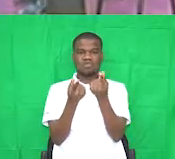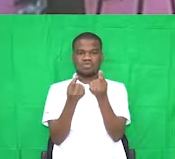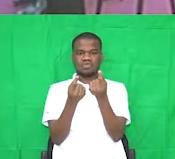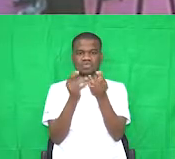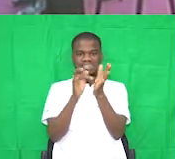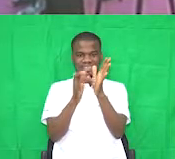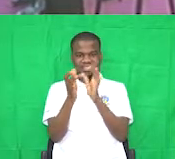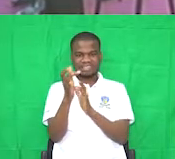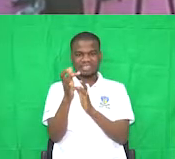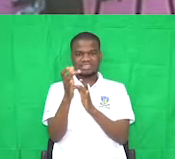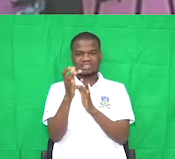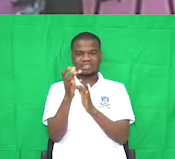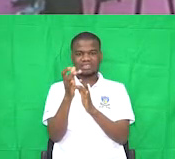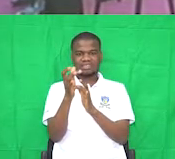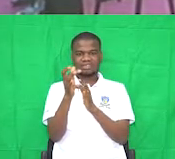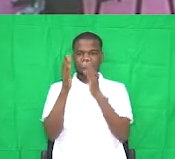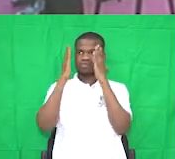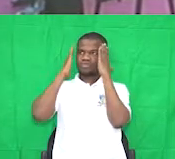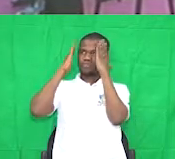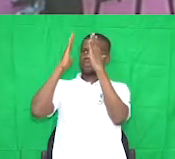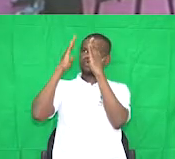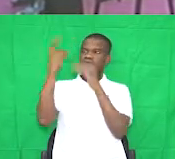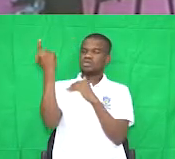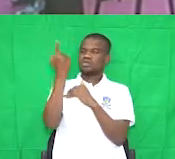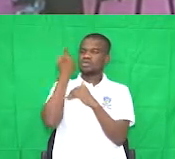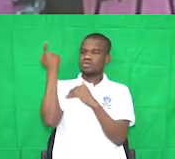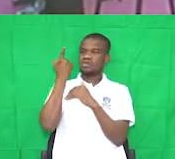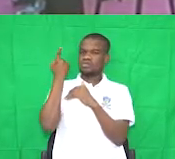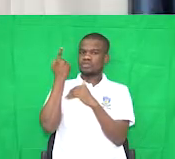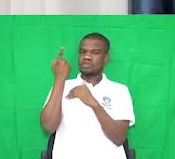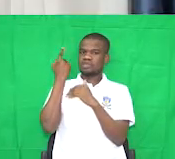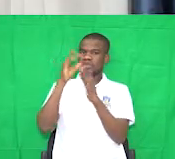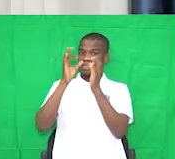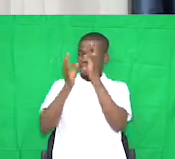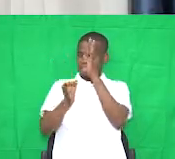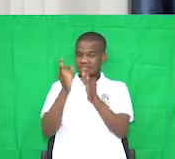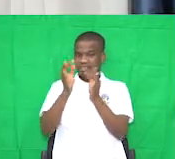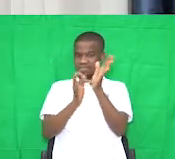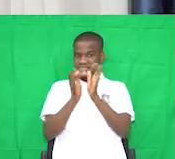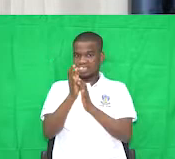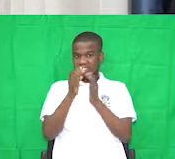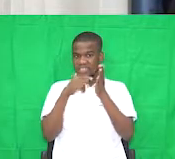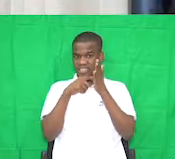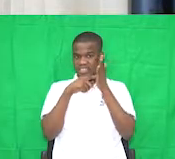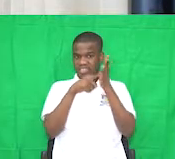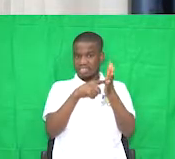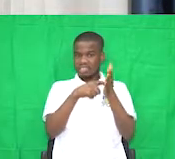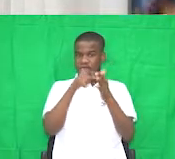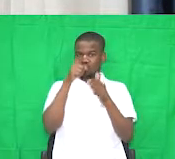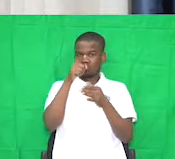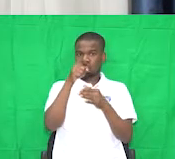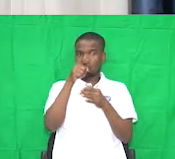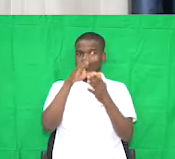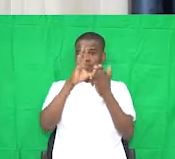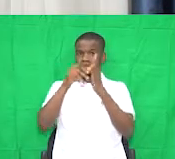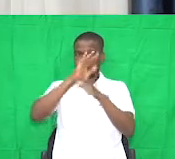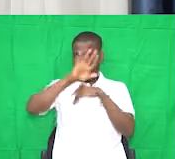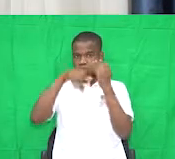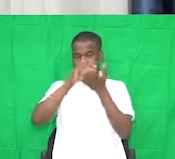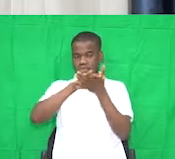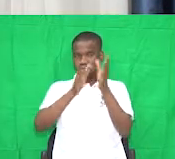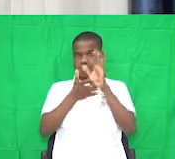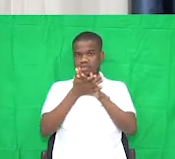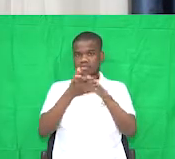center. And it is our call now to Yesu ebedi wanima. Since we surrounded by so great a crowd of